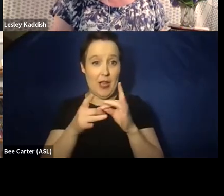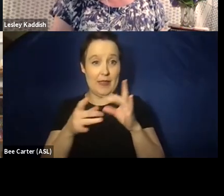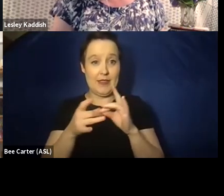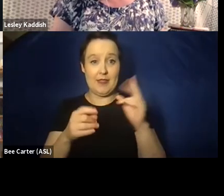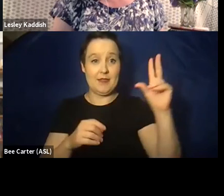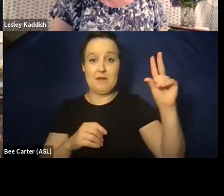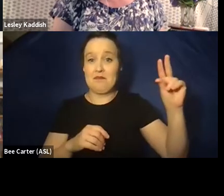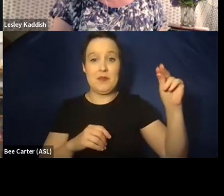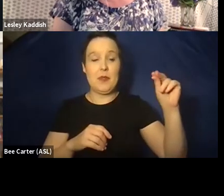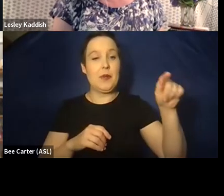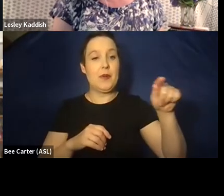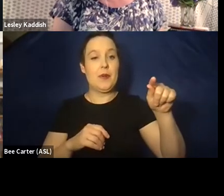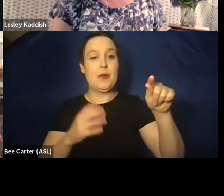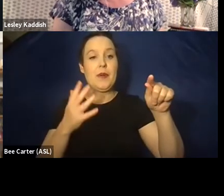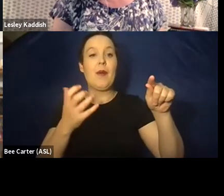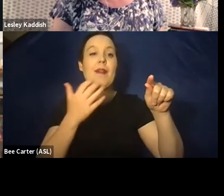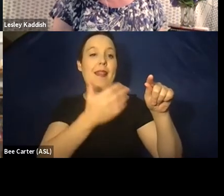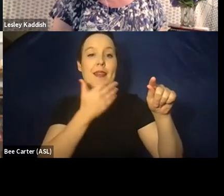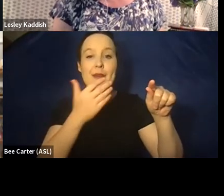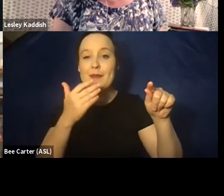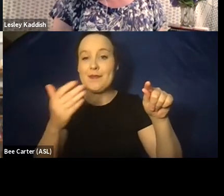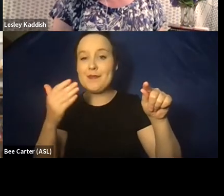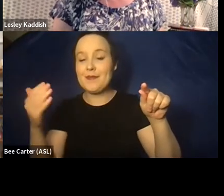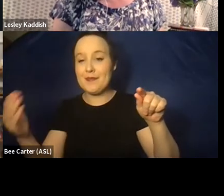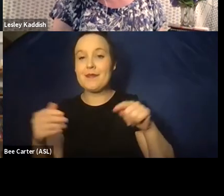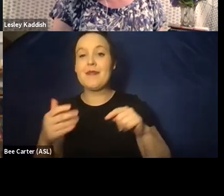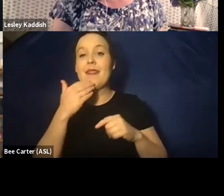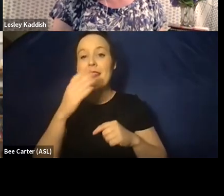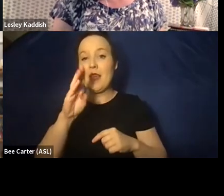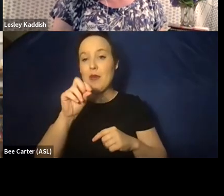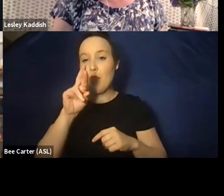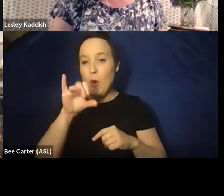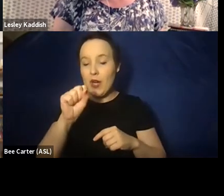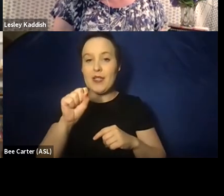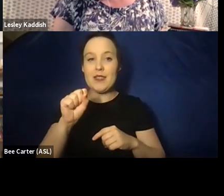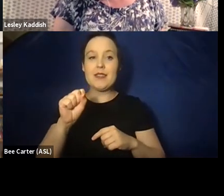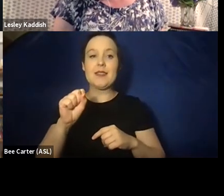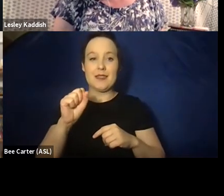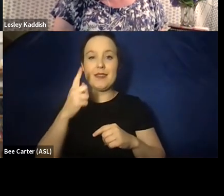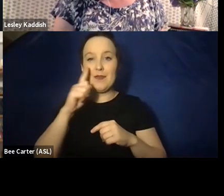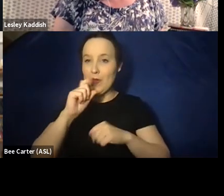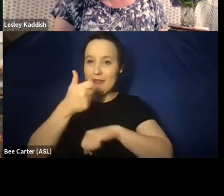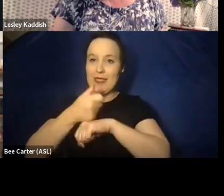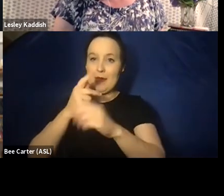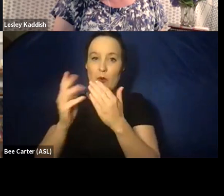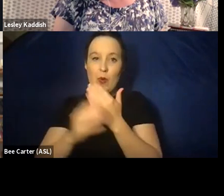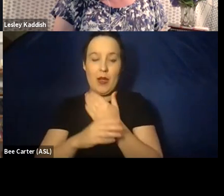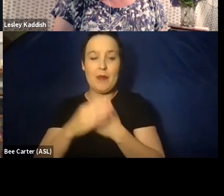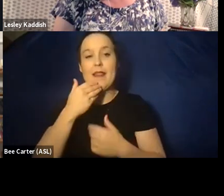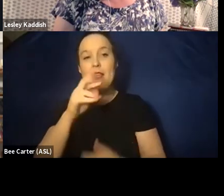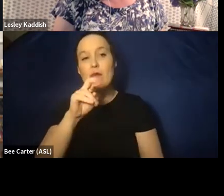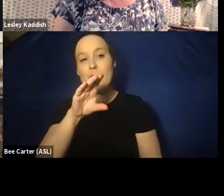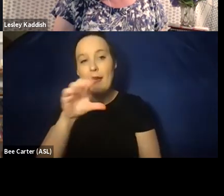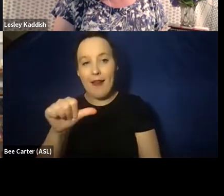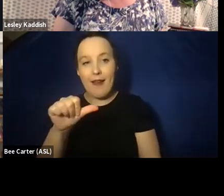No, I just want to take a second to thank everyone. To thank you, Boris, for giving this some sea legs. To thank Rebecca and Lesley for going